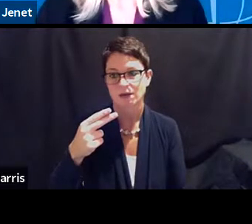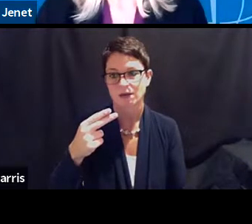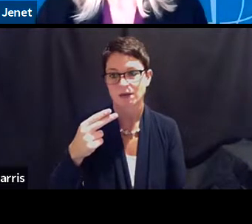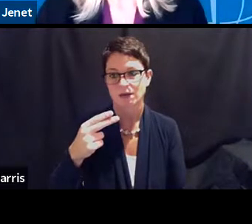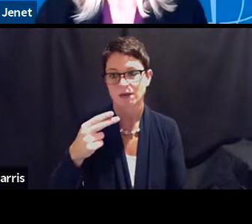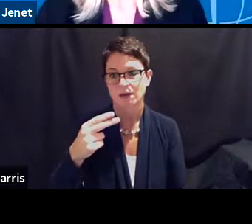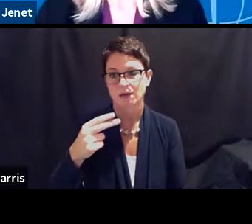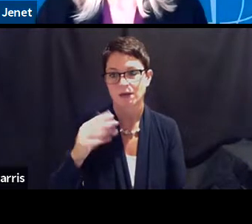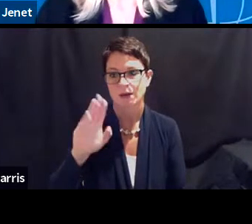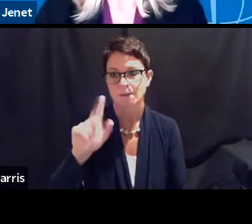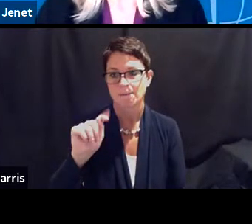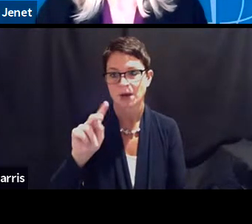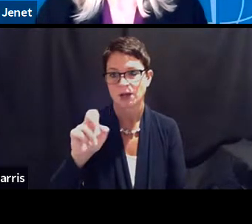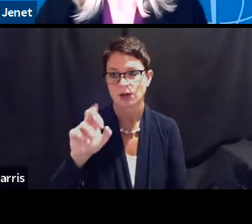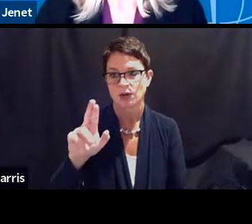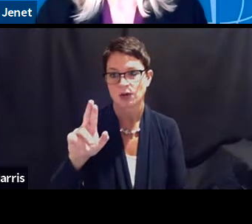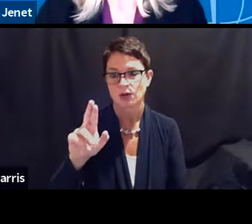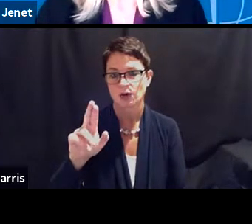Butner?